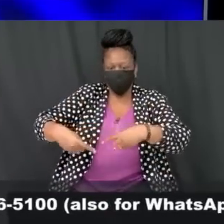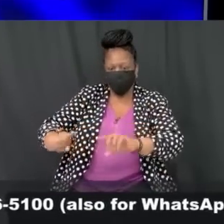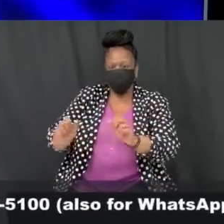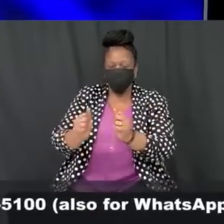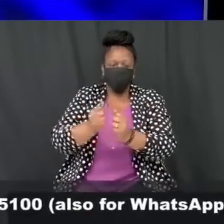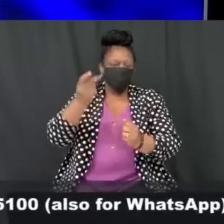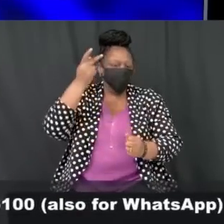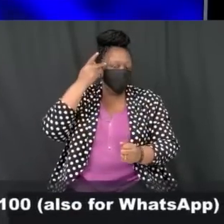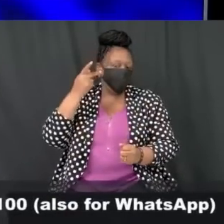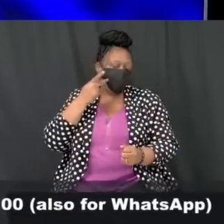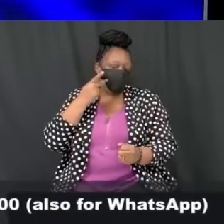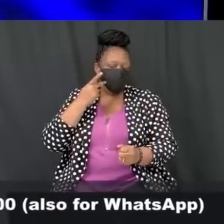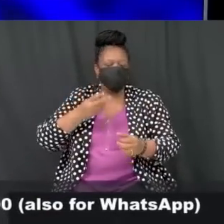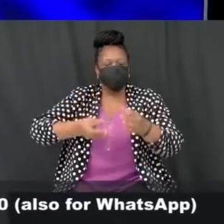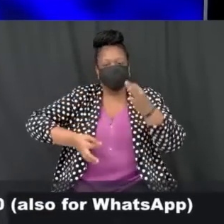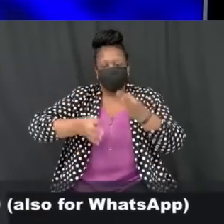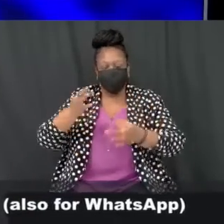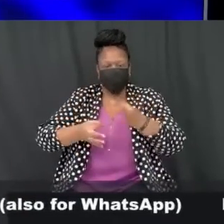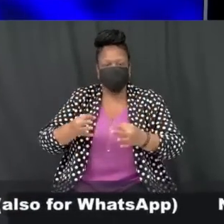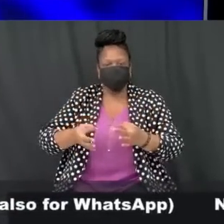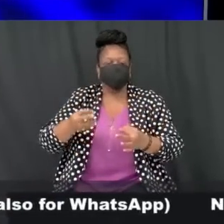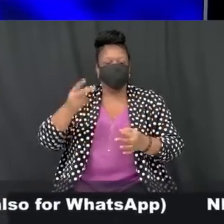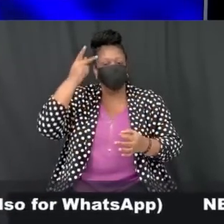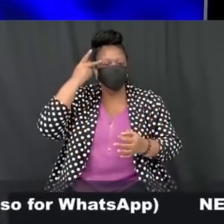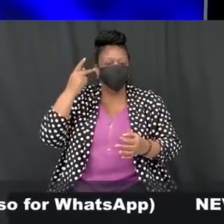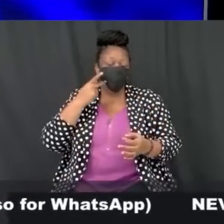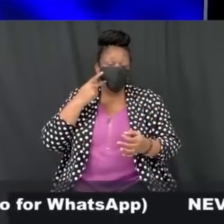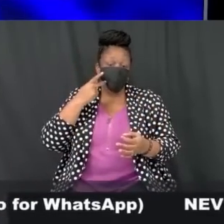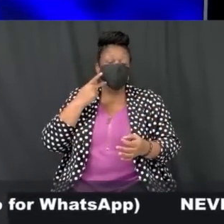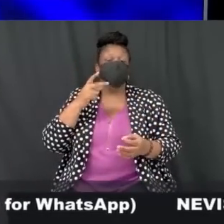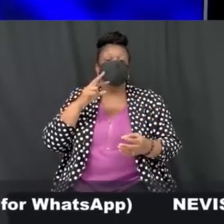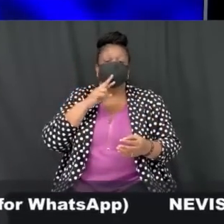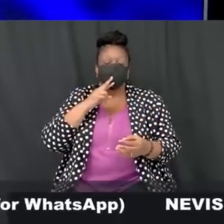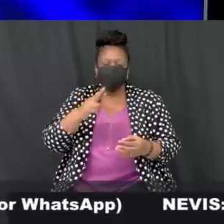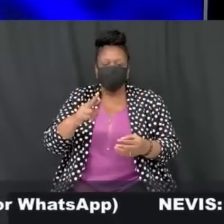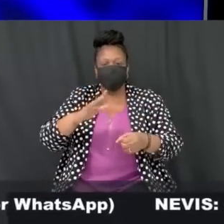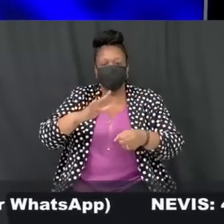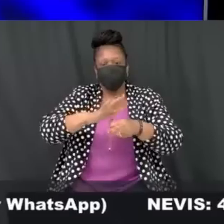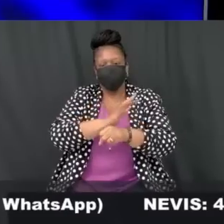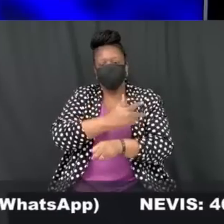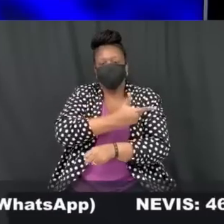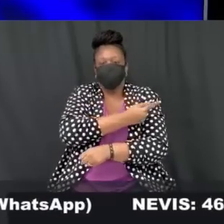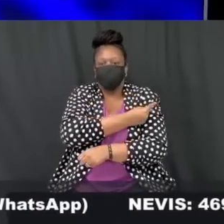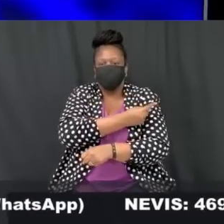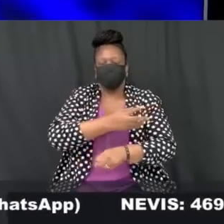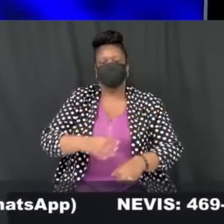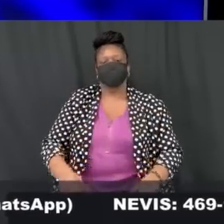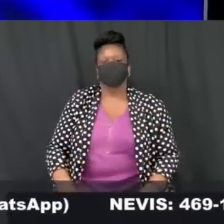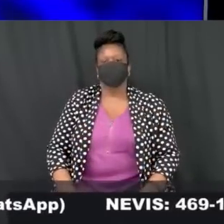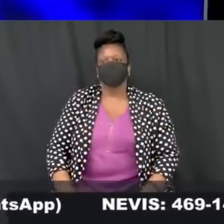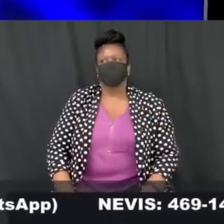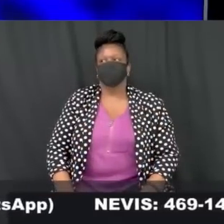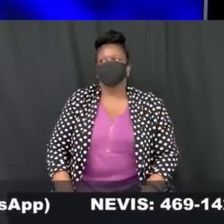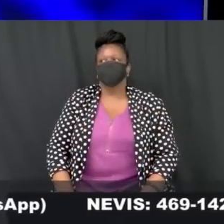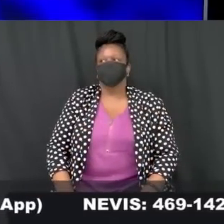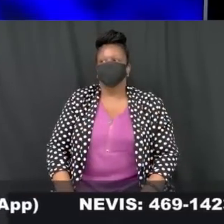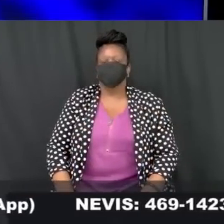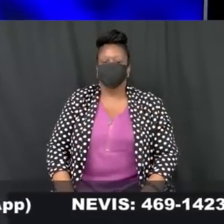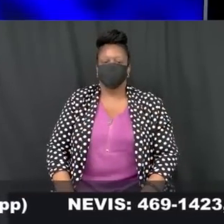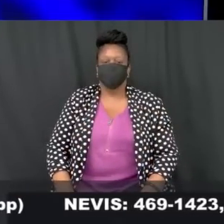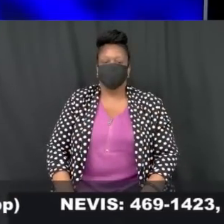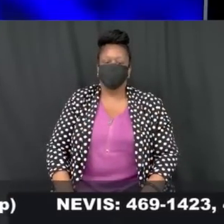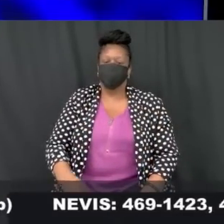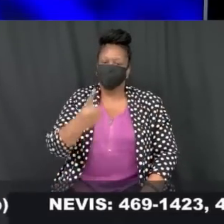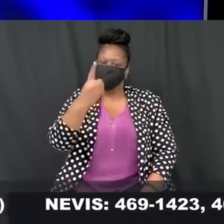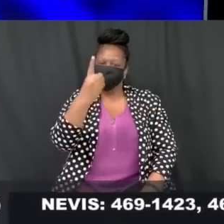may attend together with their parents or guardians. Only 50% of the capacity of the